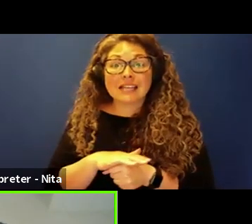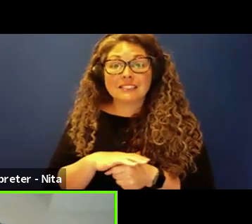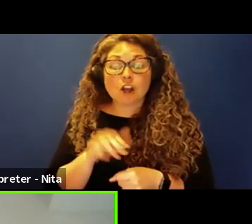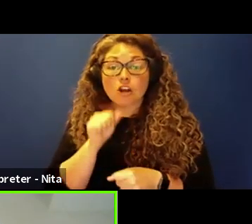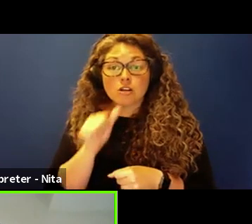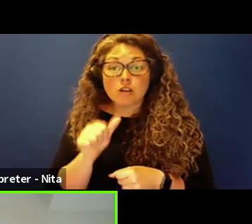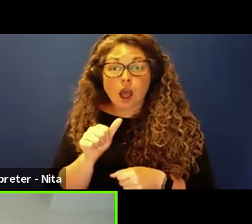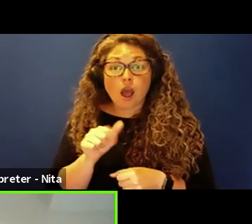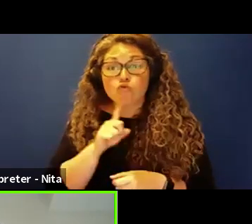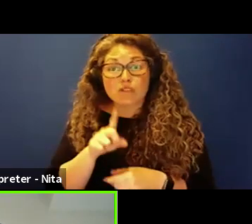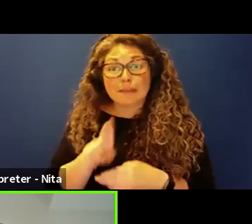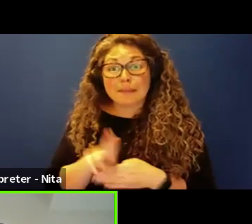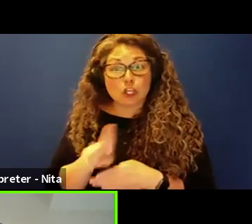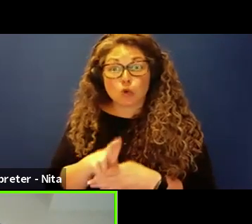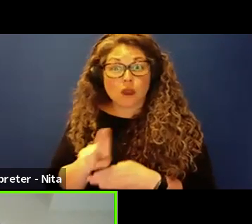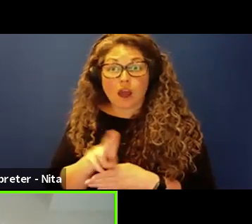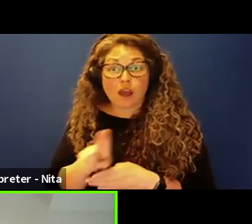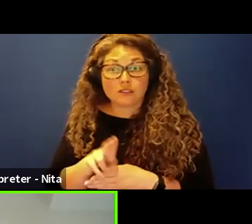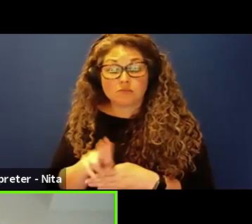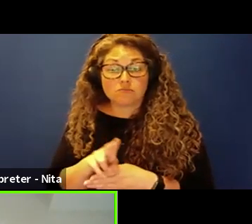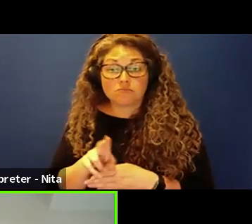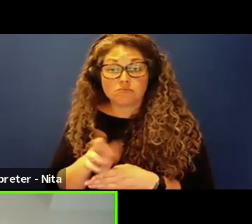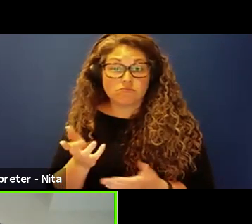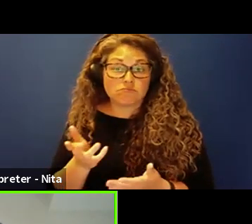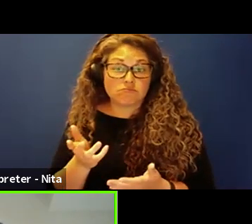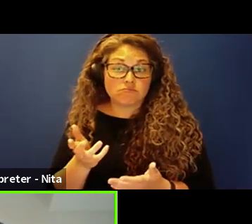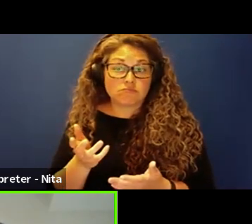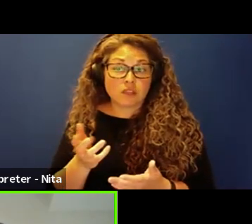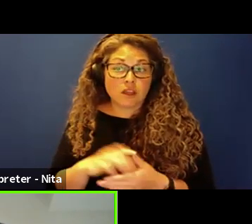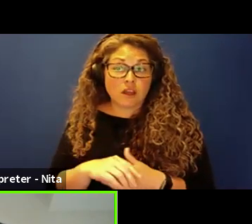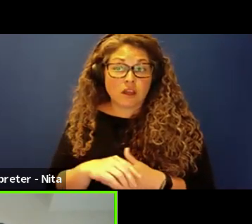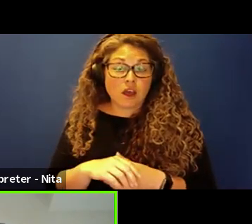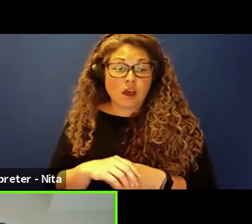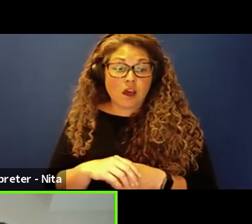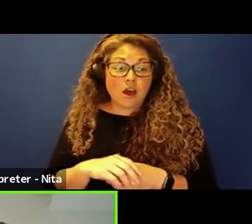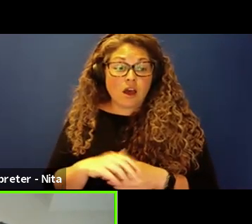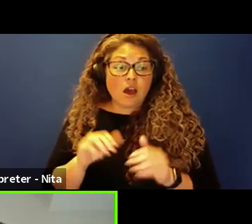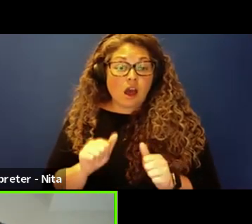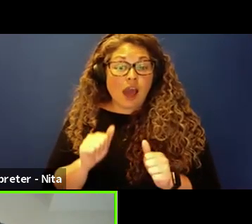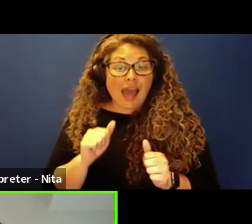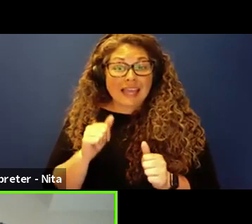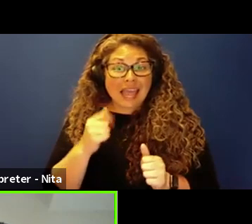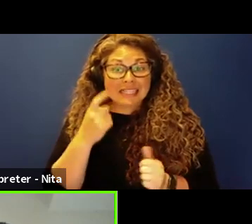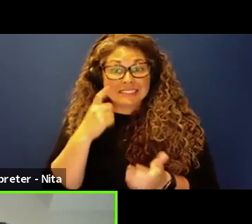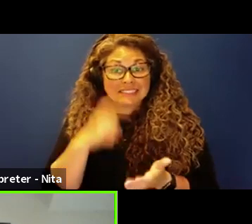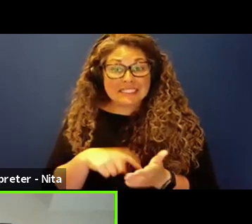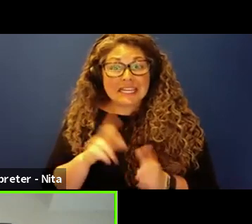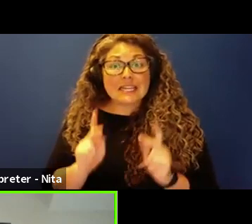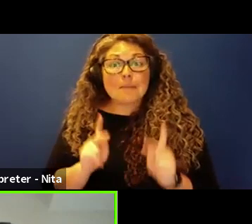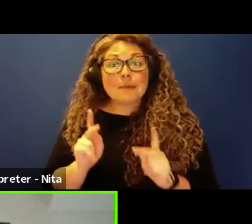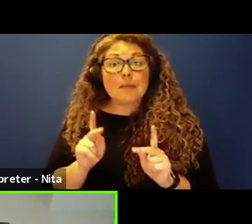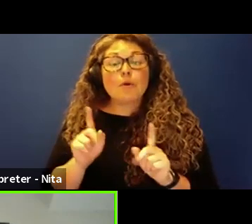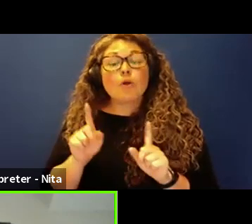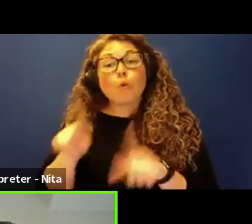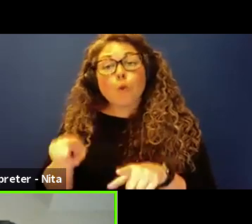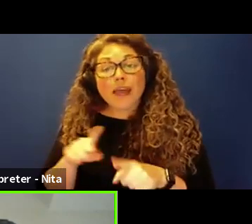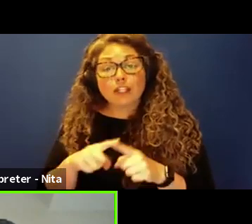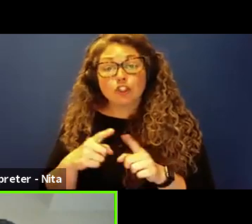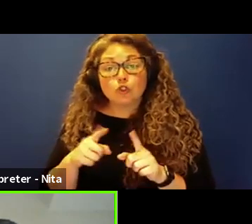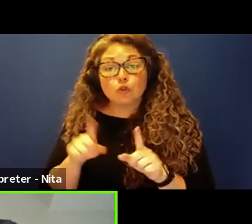underutilized. So I can see saying that, you know, if someone came to a test site, you don't have any symptoms, if